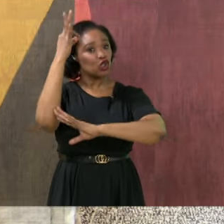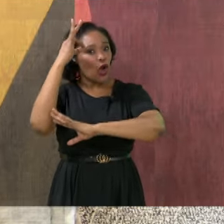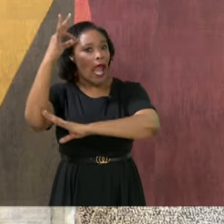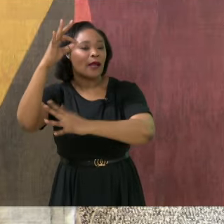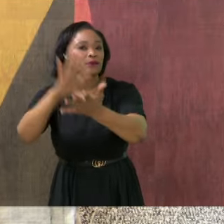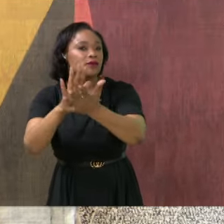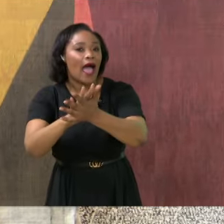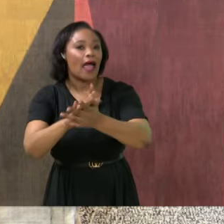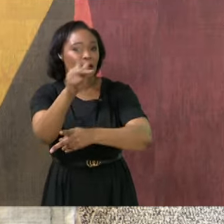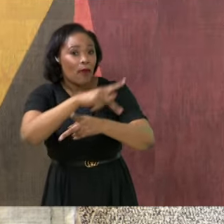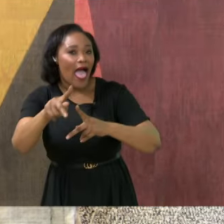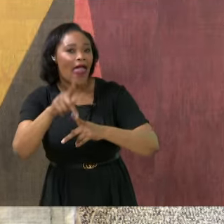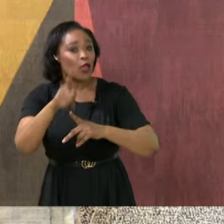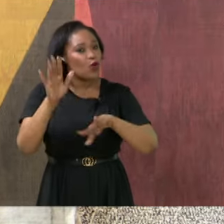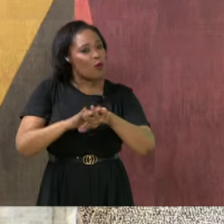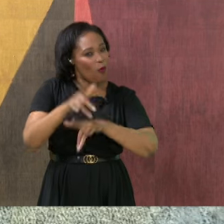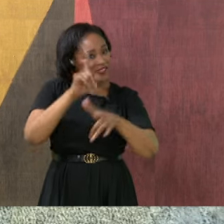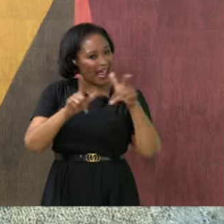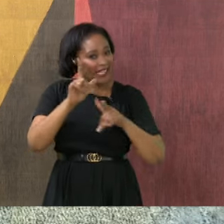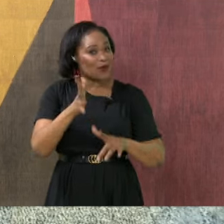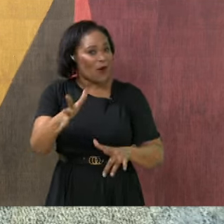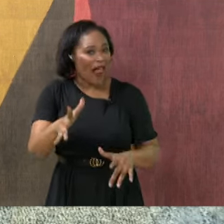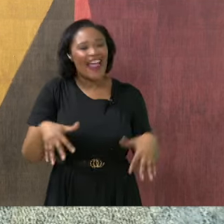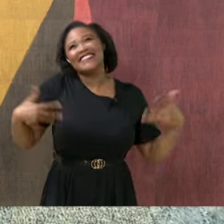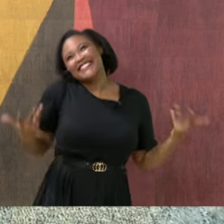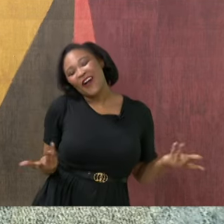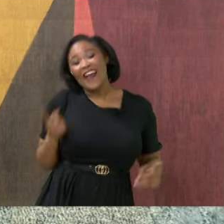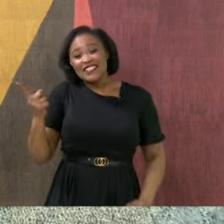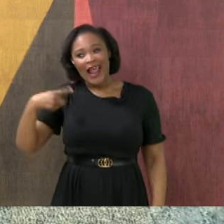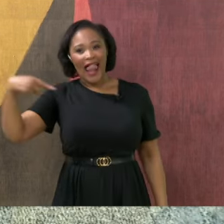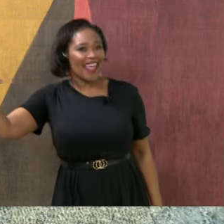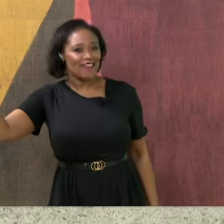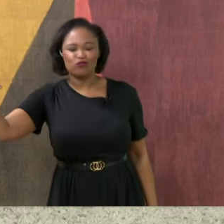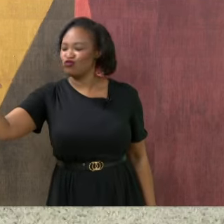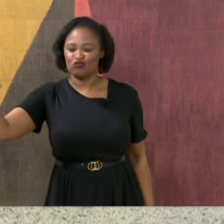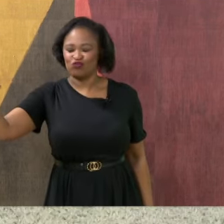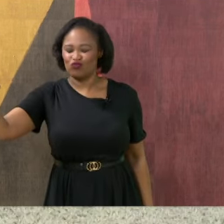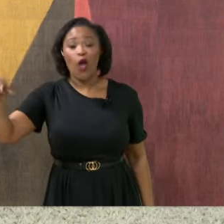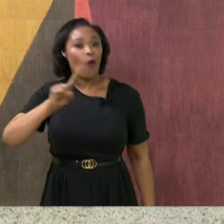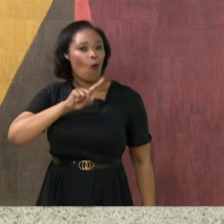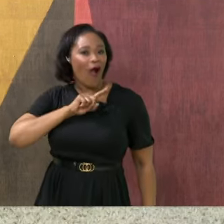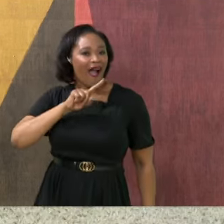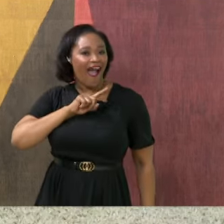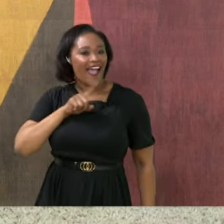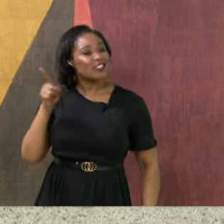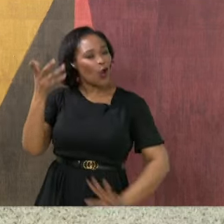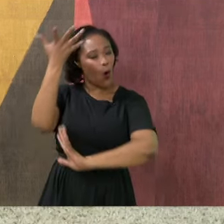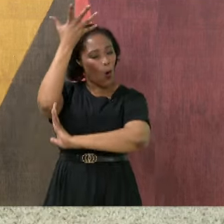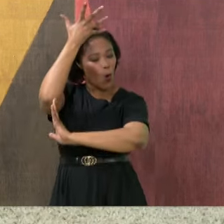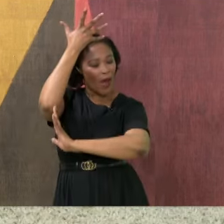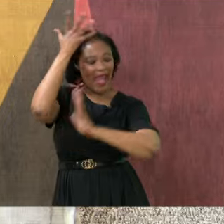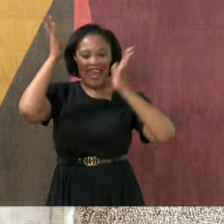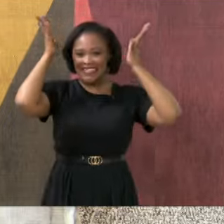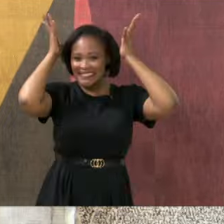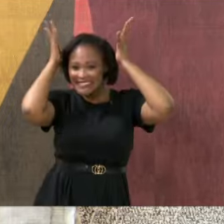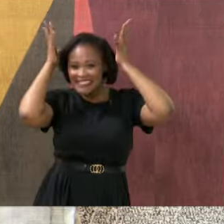we're going to find out about those in a little bit, okay? Okay. Mia LaRoux is not going anywhere, South Africa, because our queen is